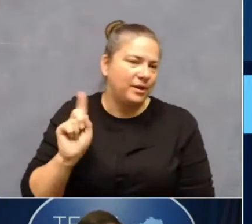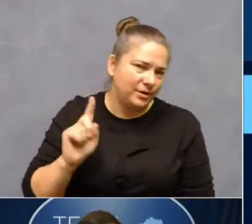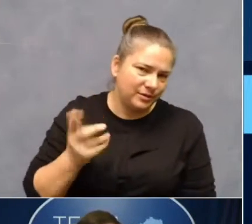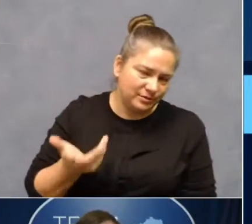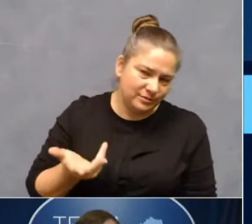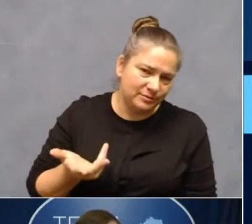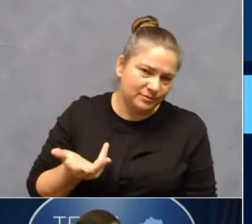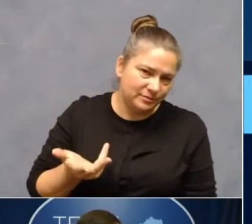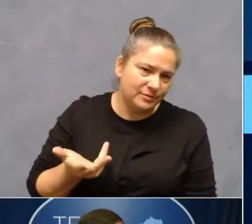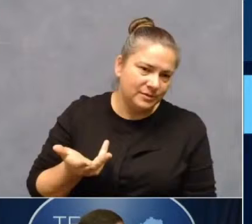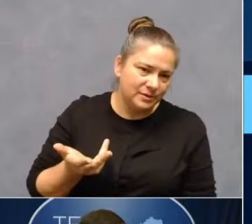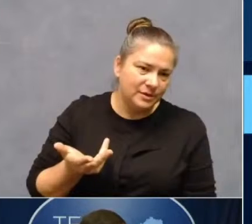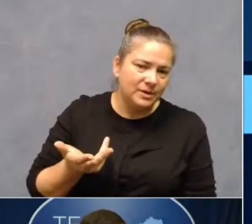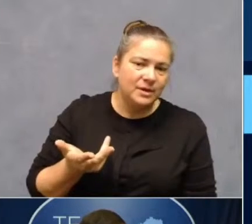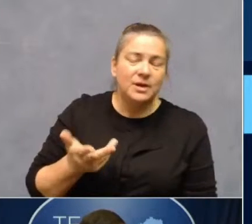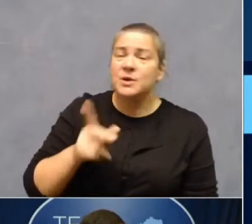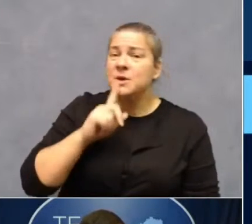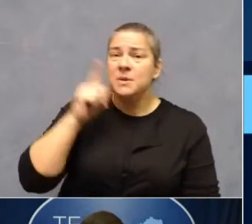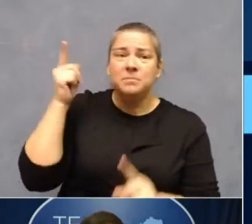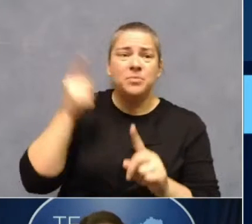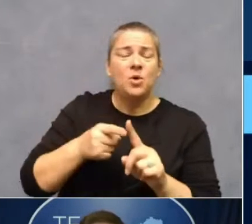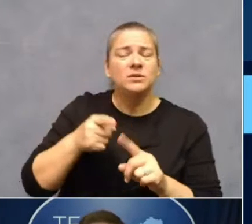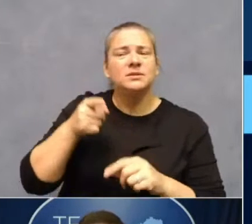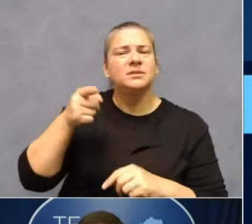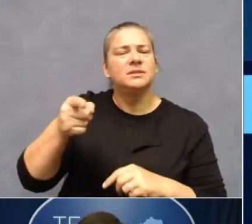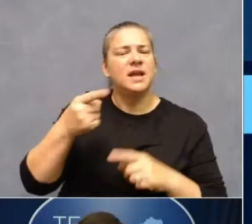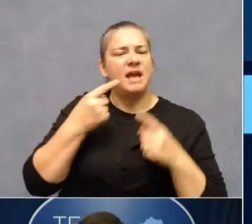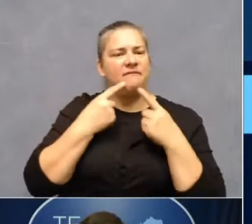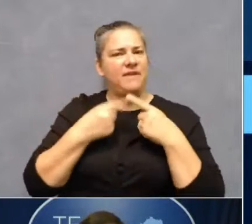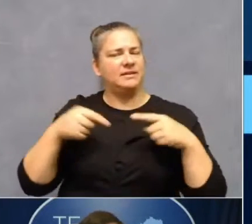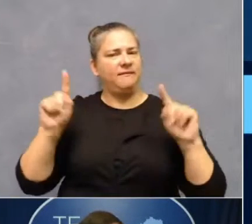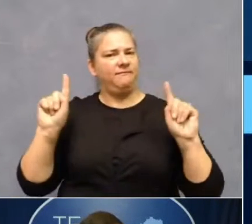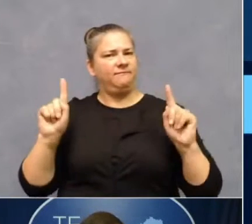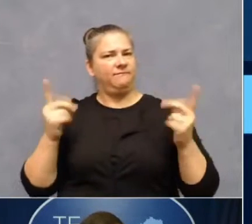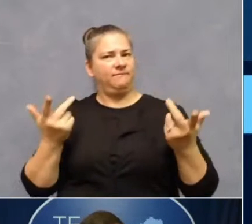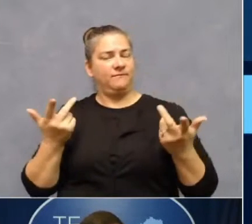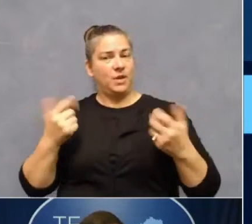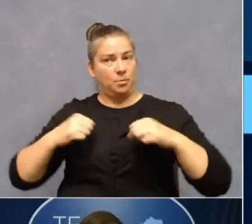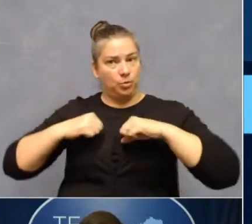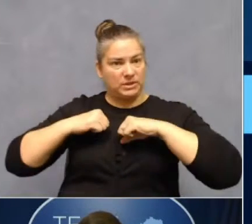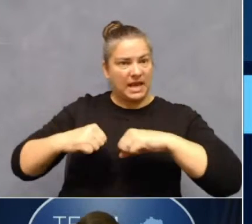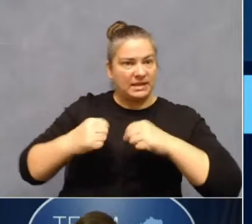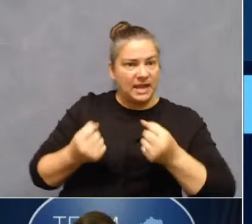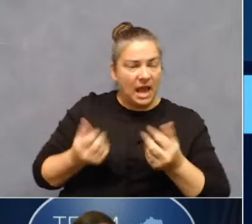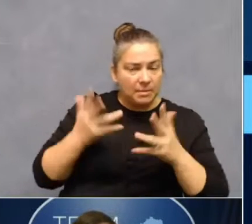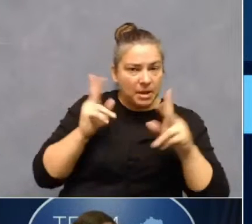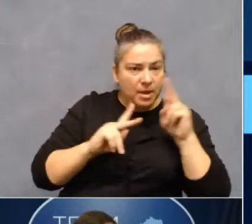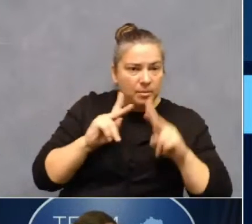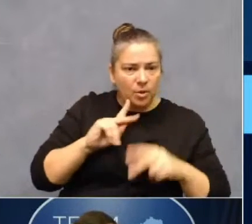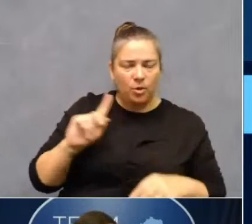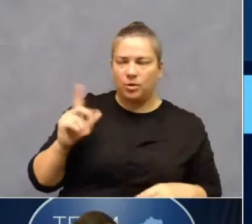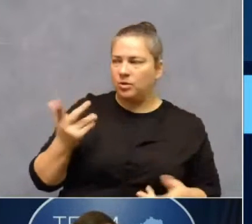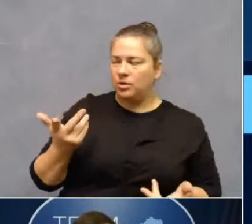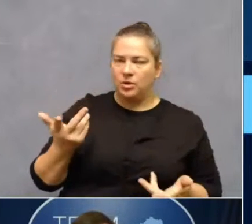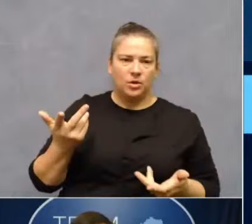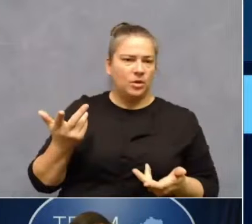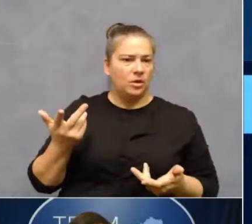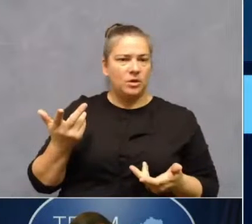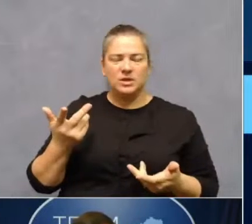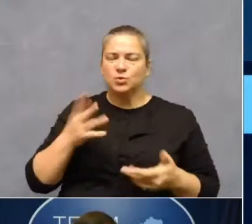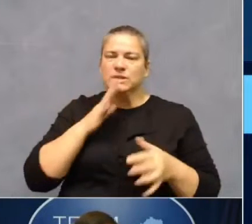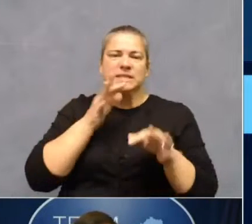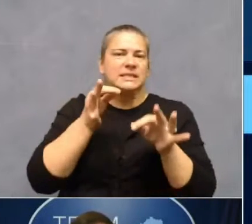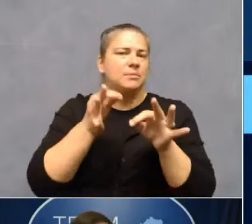end is the overall effectiveness. How many people do we protect? Where are we? And I've said it before, that's a simple equation